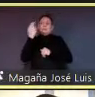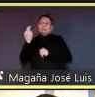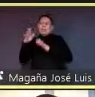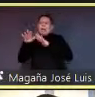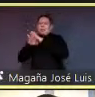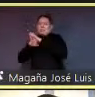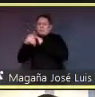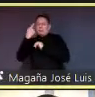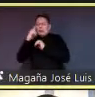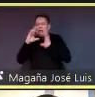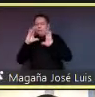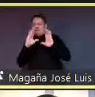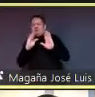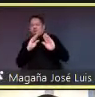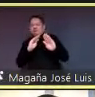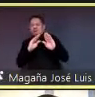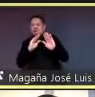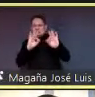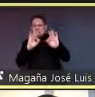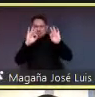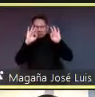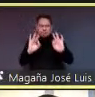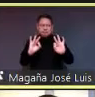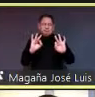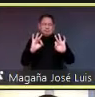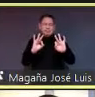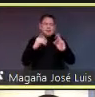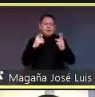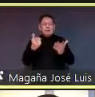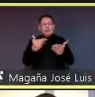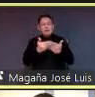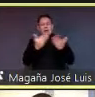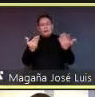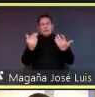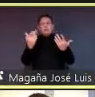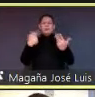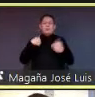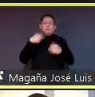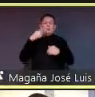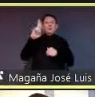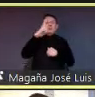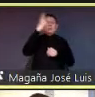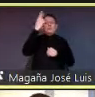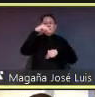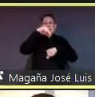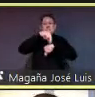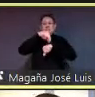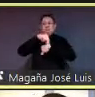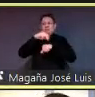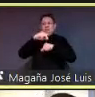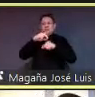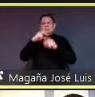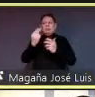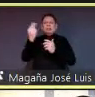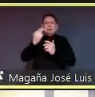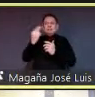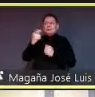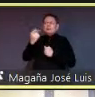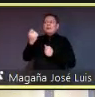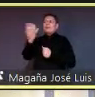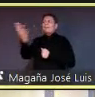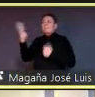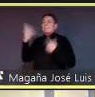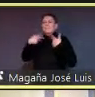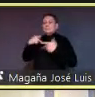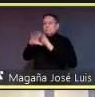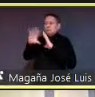So these situations demand from us having health professionals that have the necessary competencies